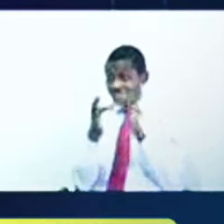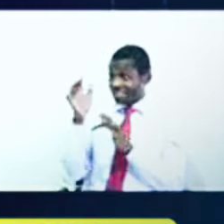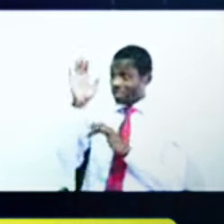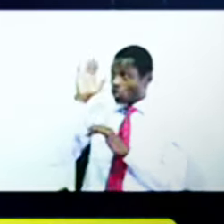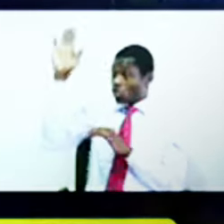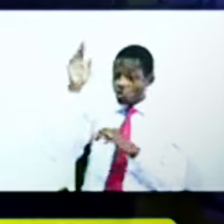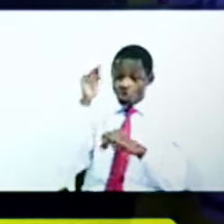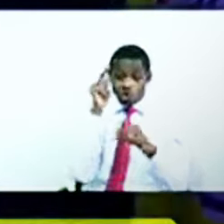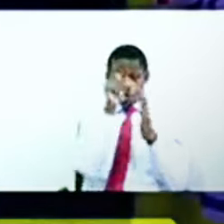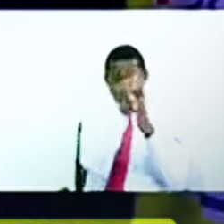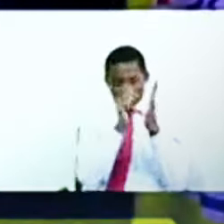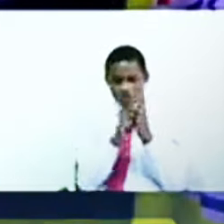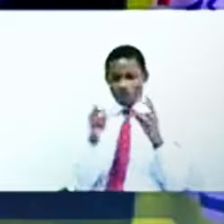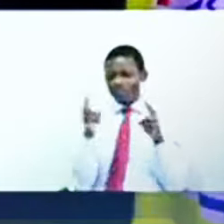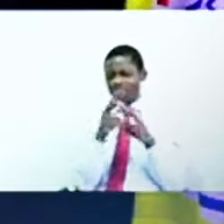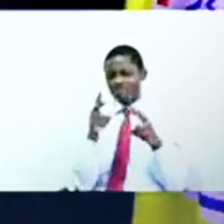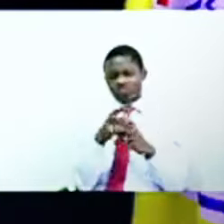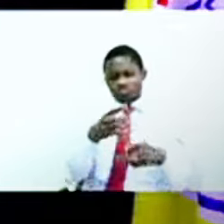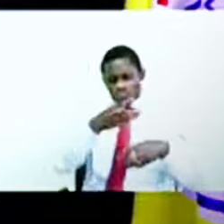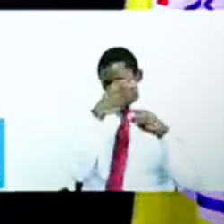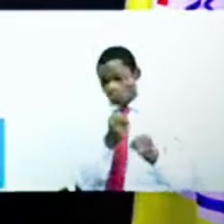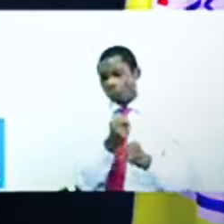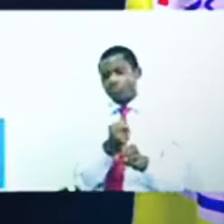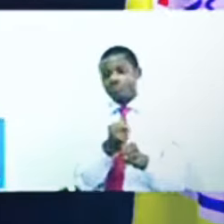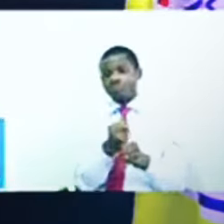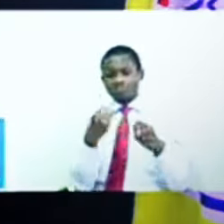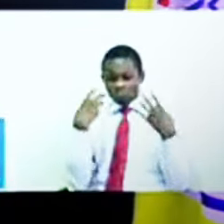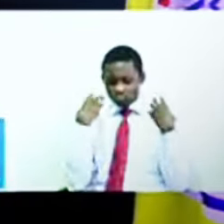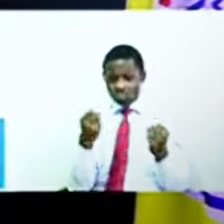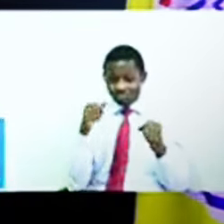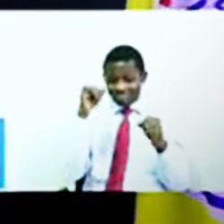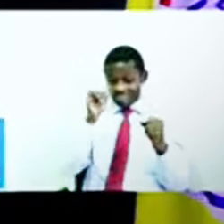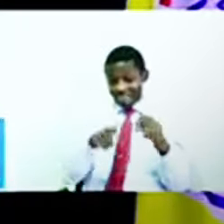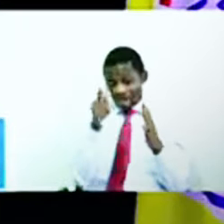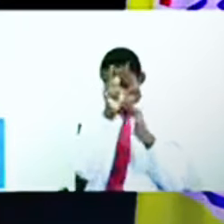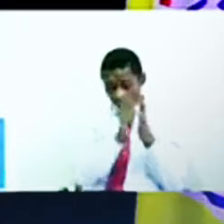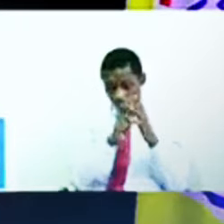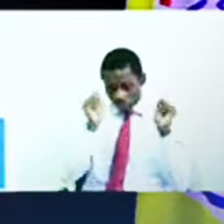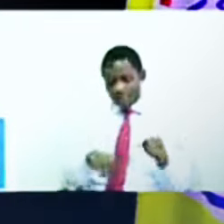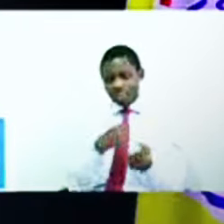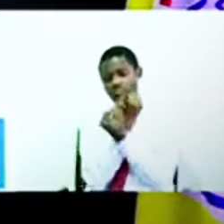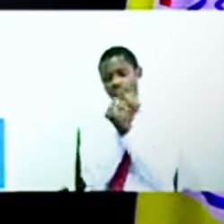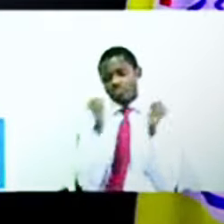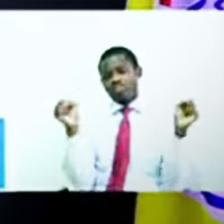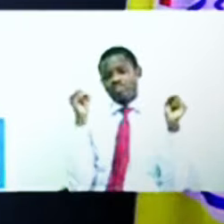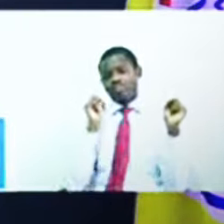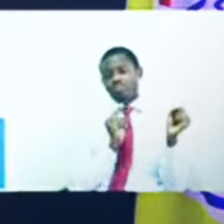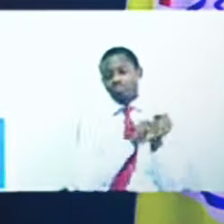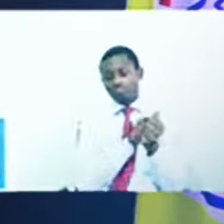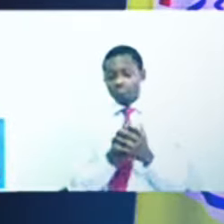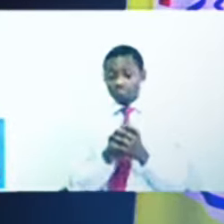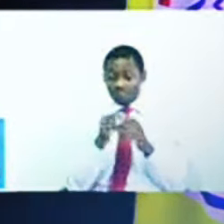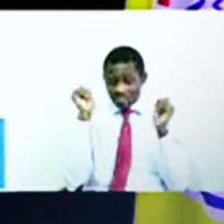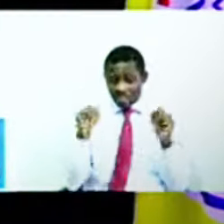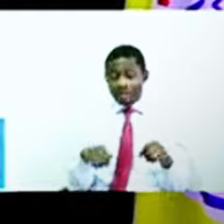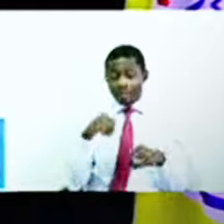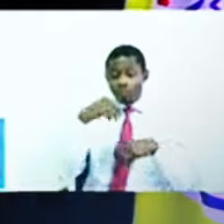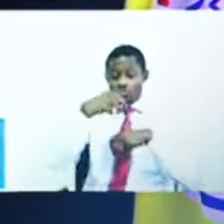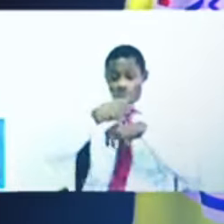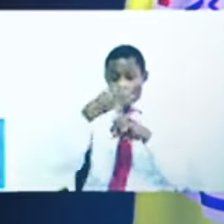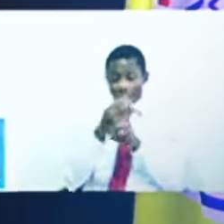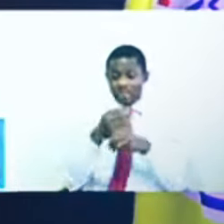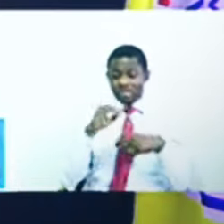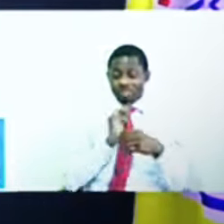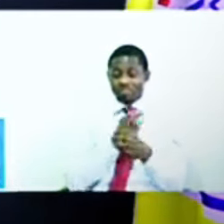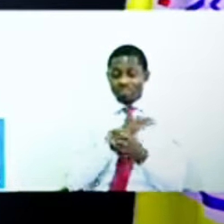no egina hop chirebin. It delivers us and it will prosper us. Na egi en e de ensi ye. And I want you to know, brothers, that